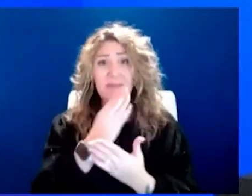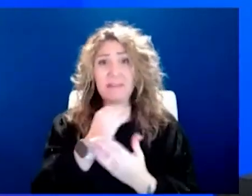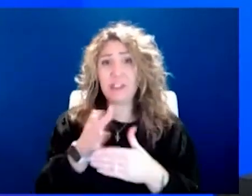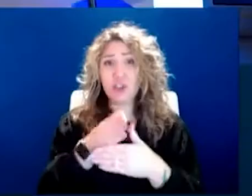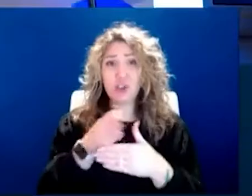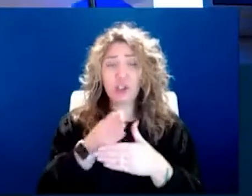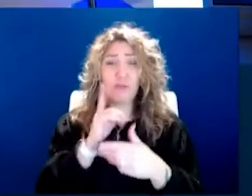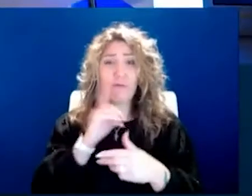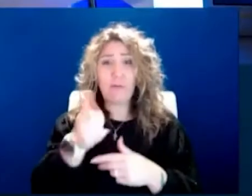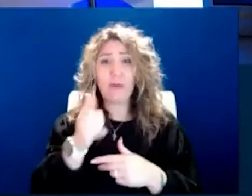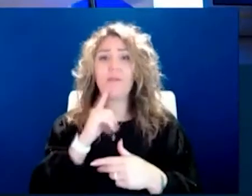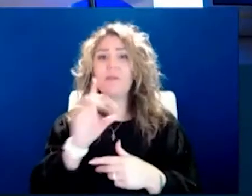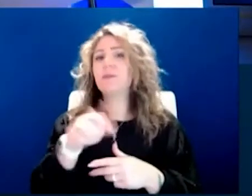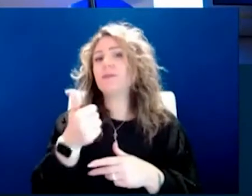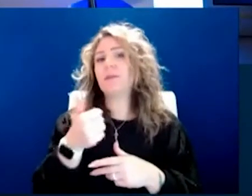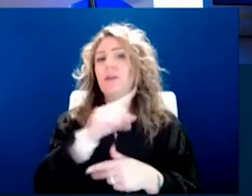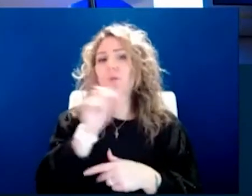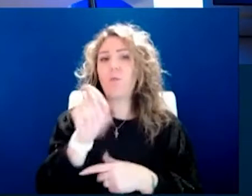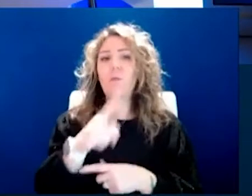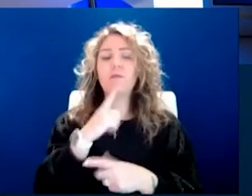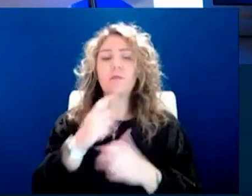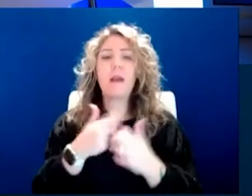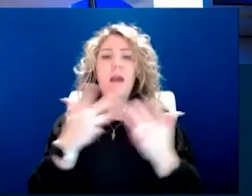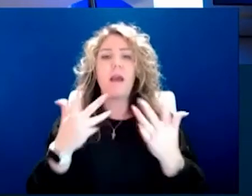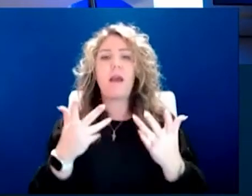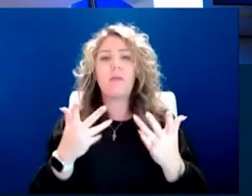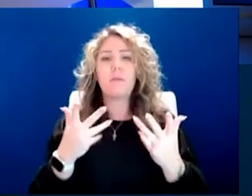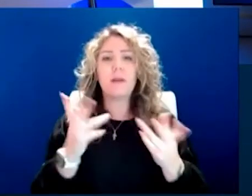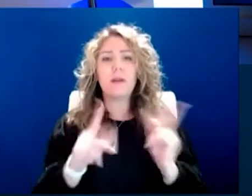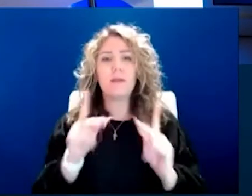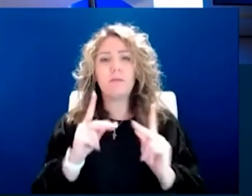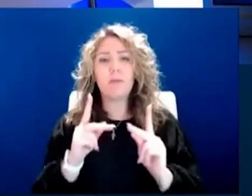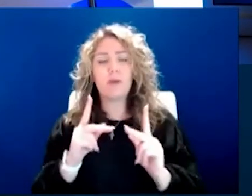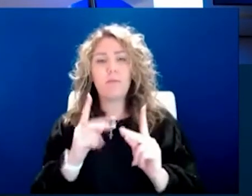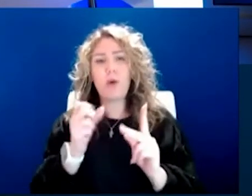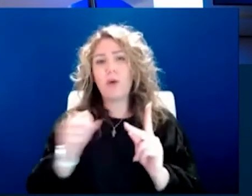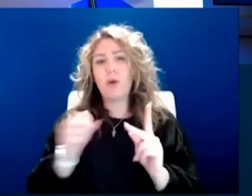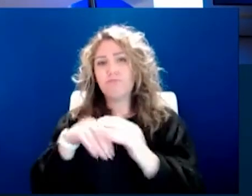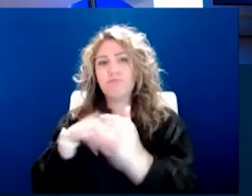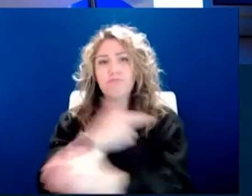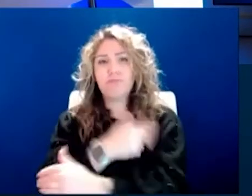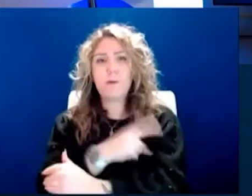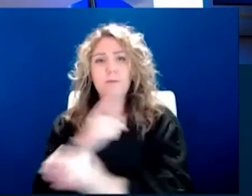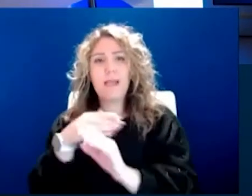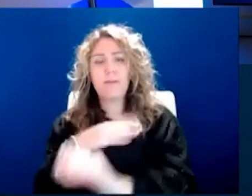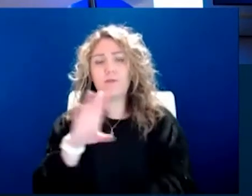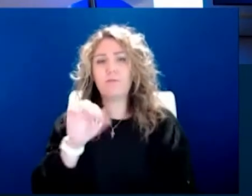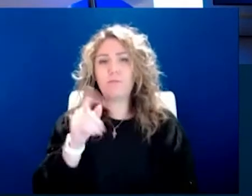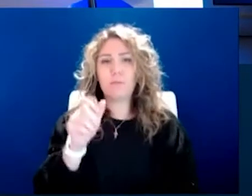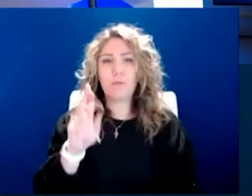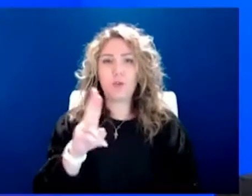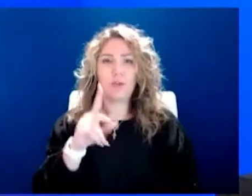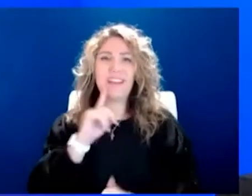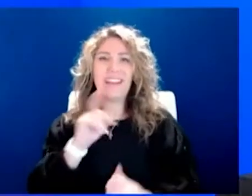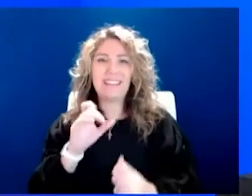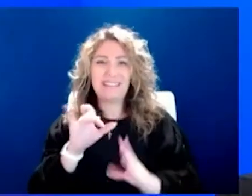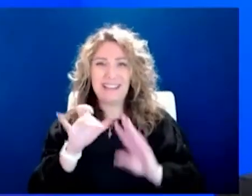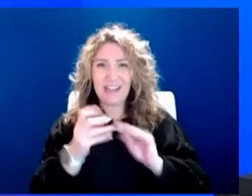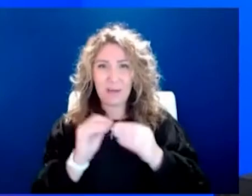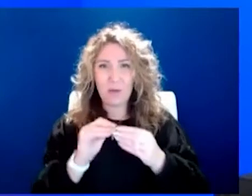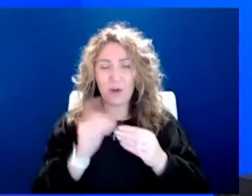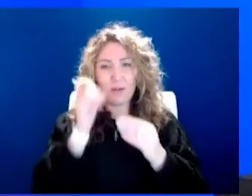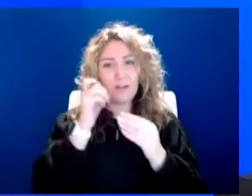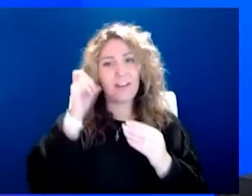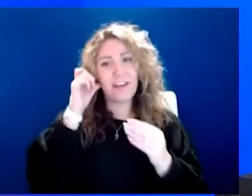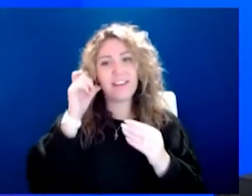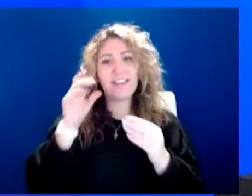was another question, is how many people are hospitalized after the booster? Yeah, so I ran this yesterday, and Dana, you're gonna have to keep me honest because I